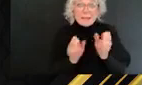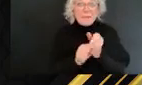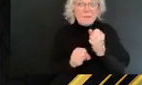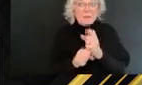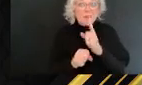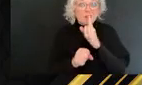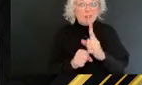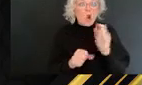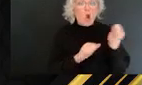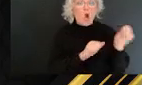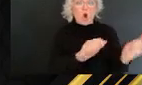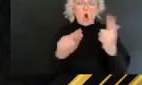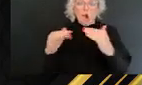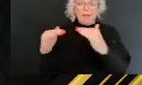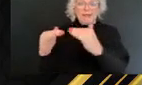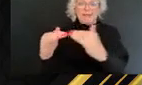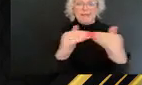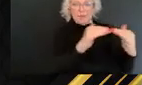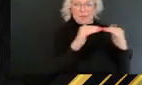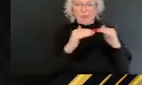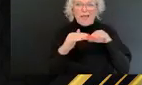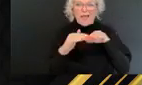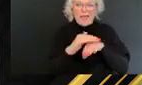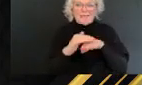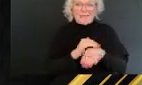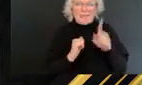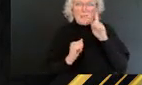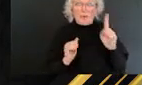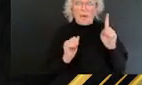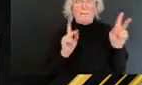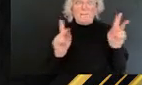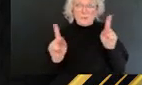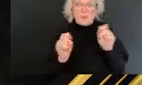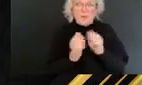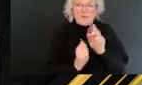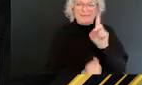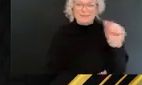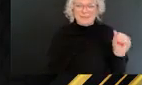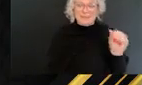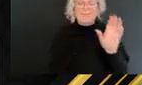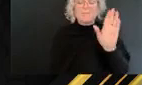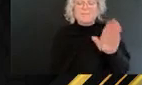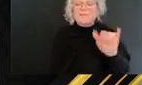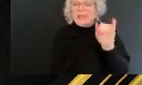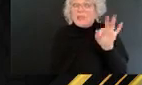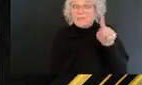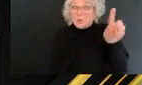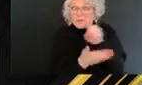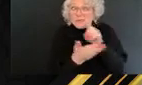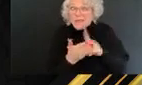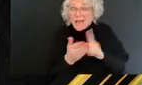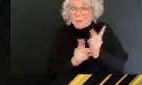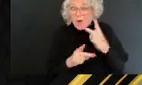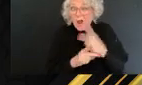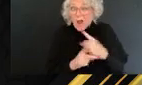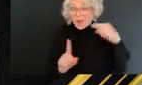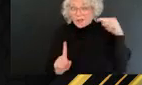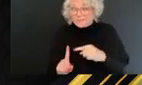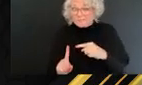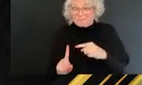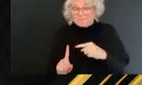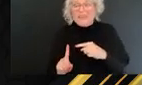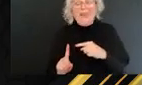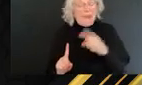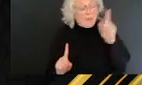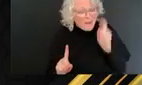Accessibility ensures equitable access and use by people with disabilities. When designing a product, it is critical